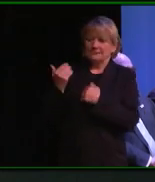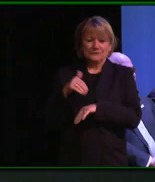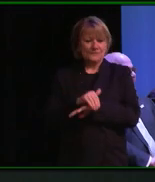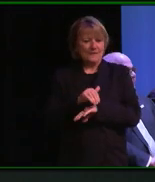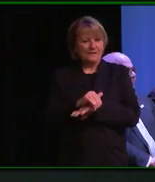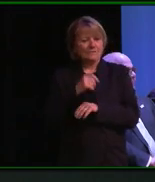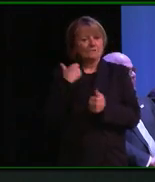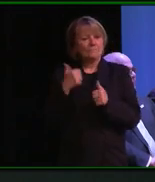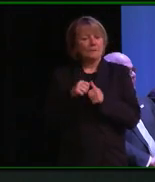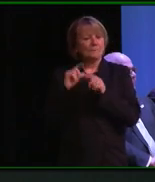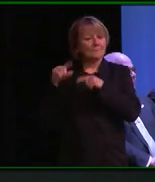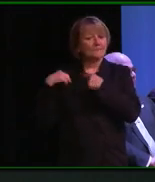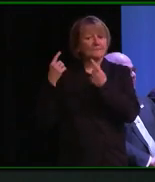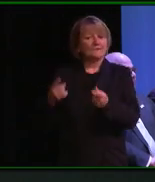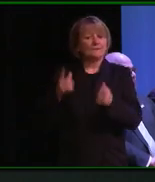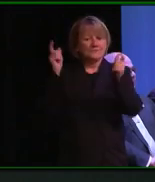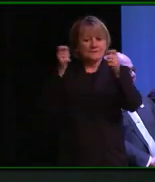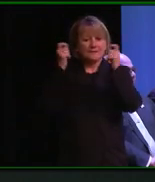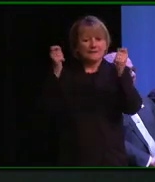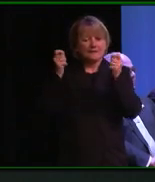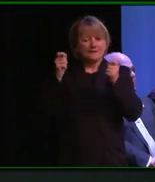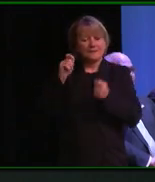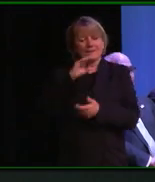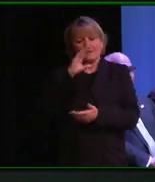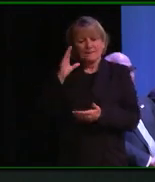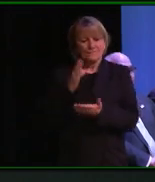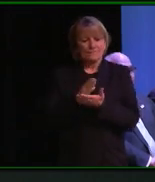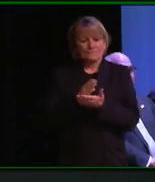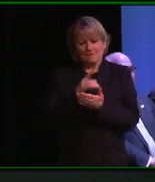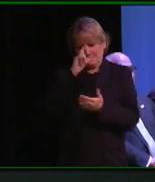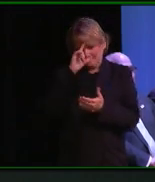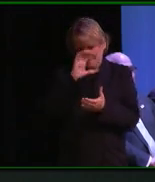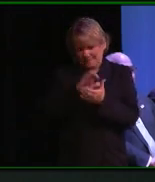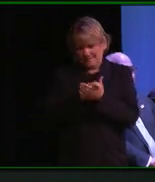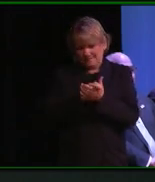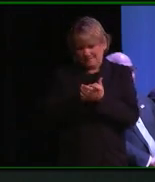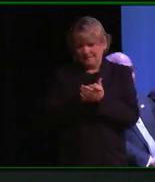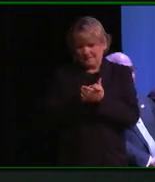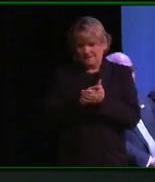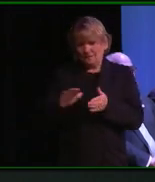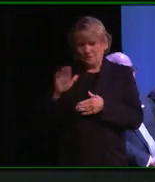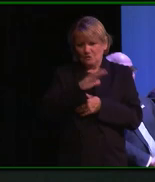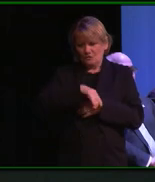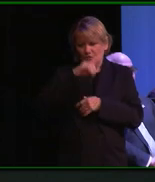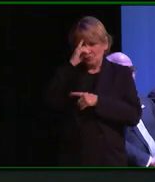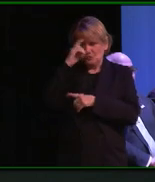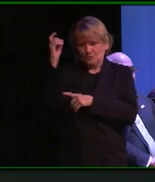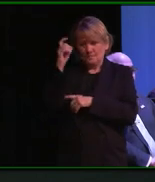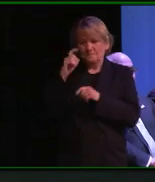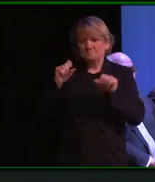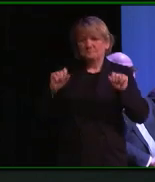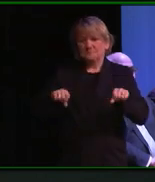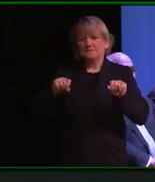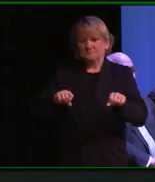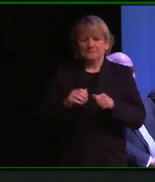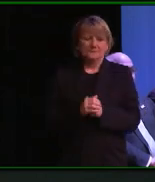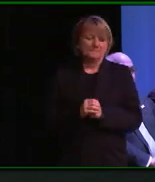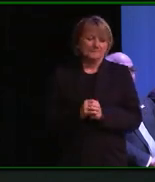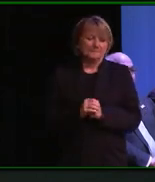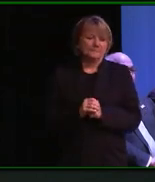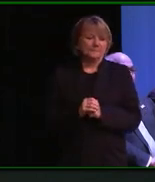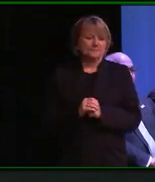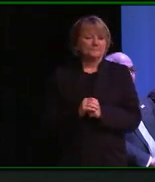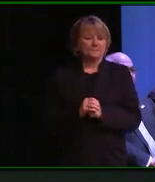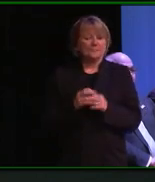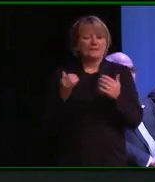have celebrated, and never stop believing that your dreams are within reach. It